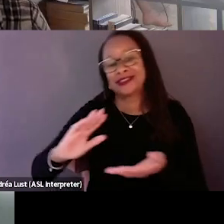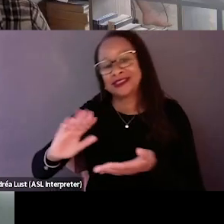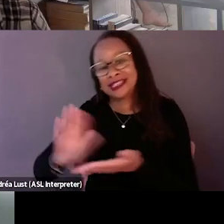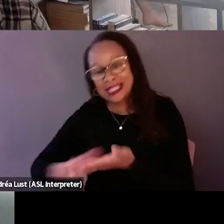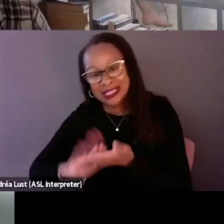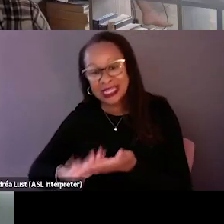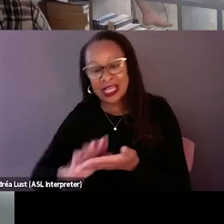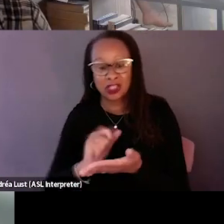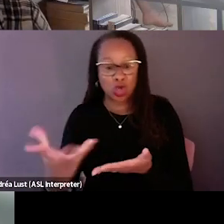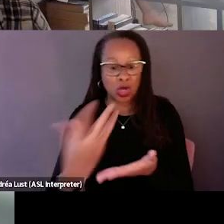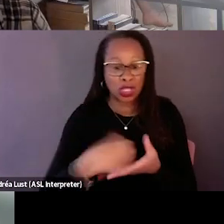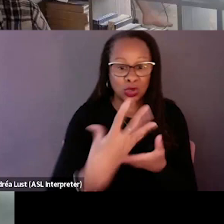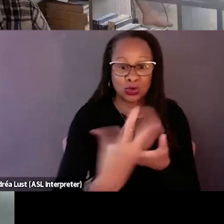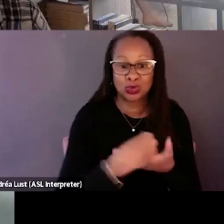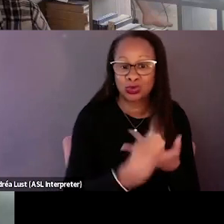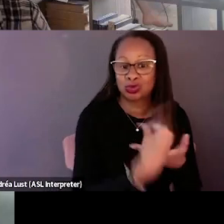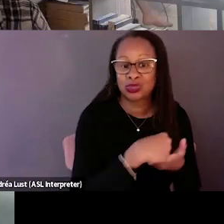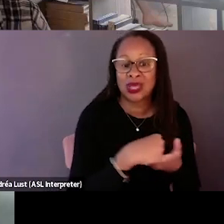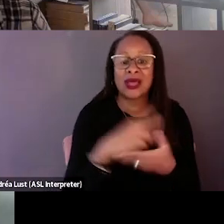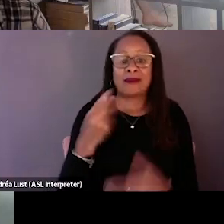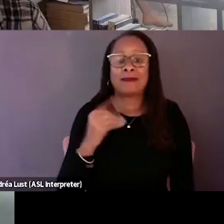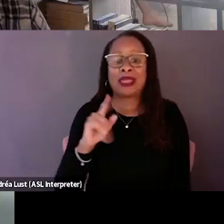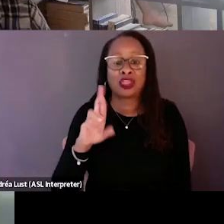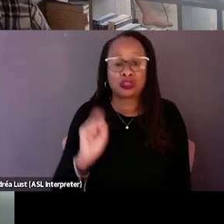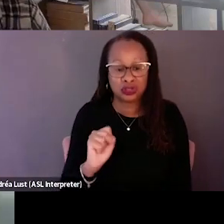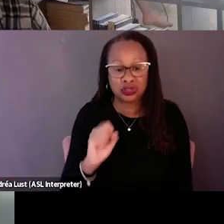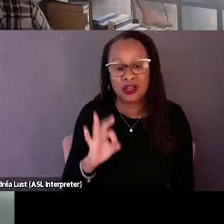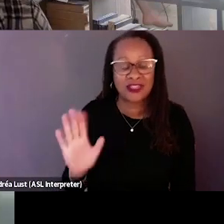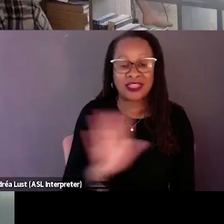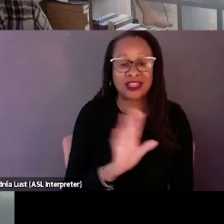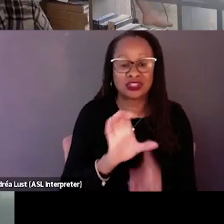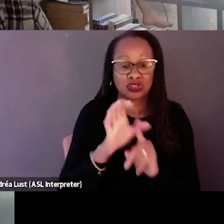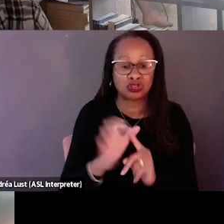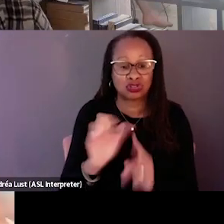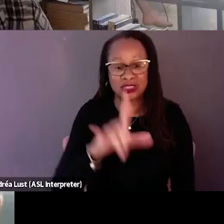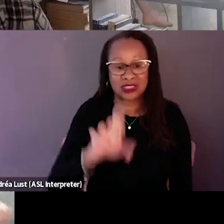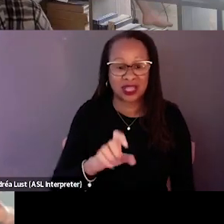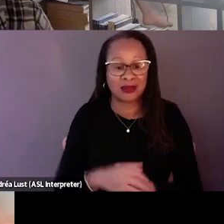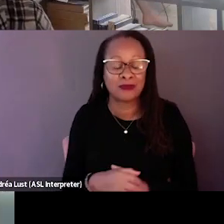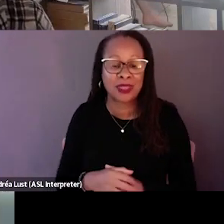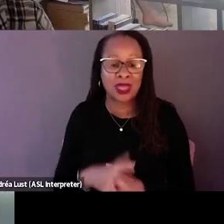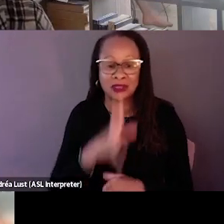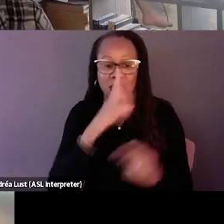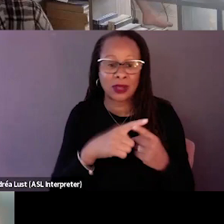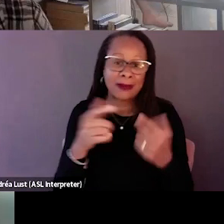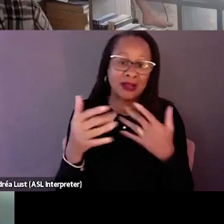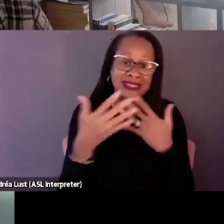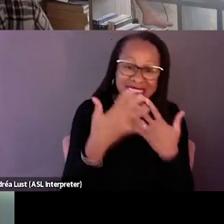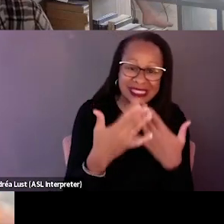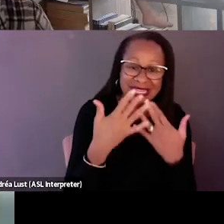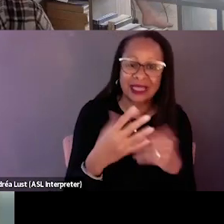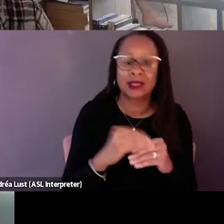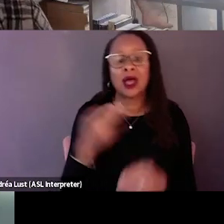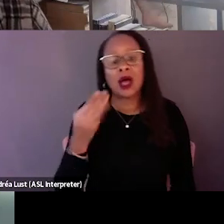incorporates these pillars of this cultural style. I'm talking about singing,